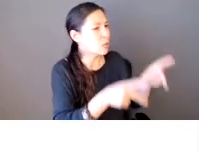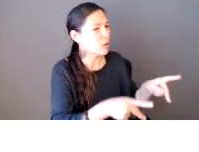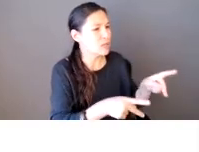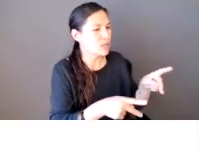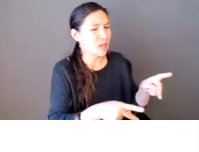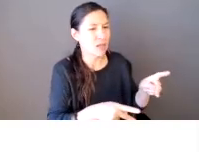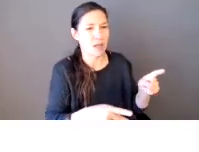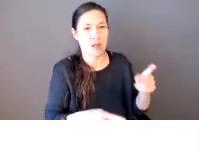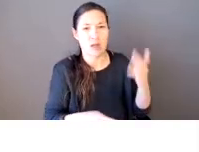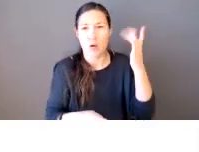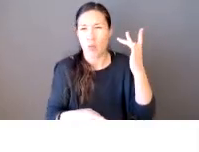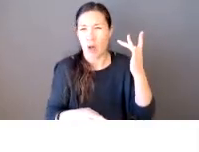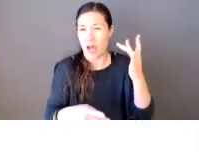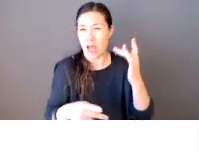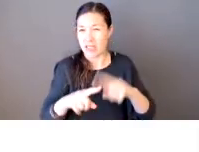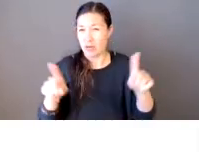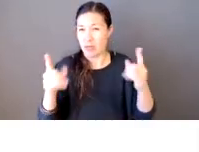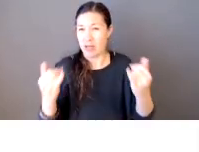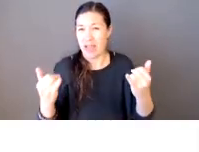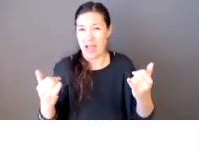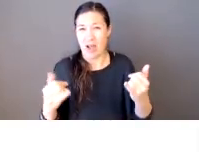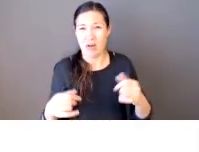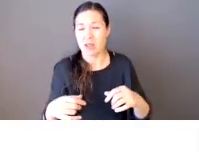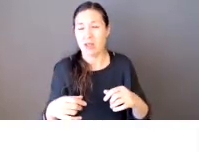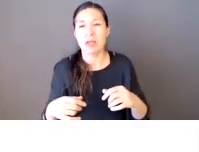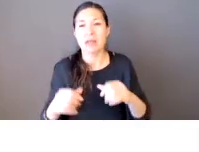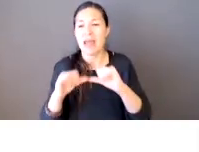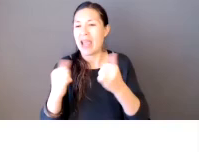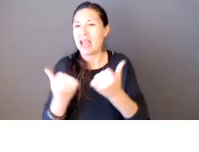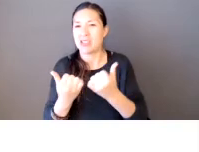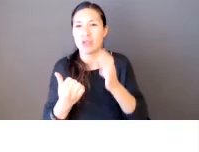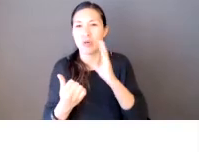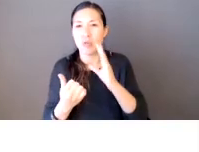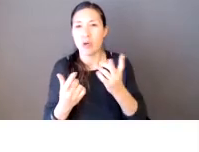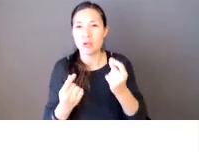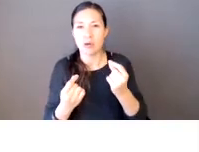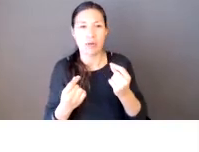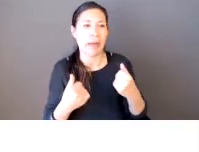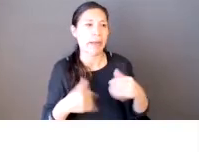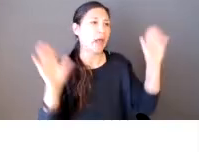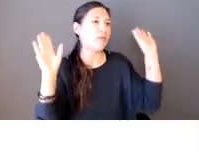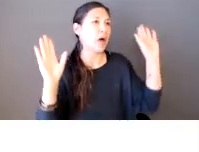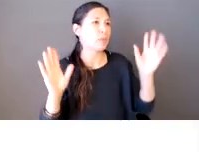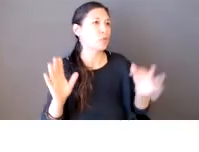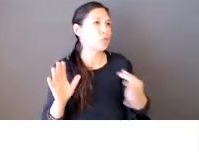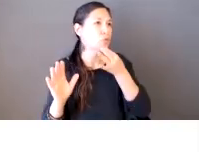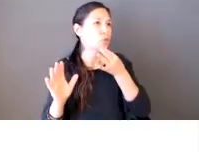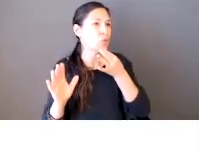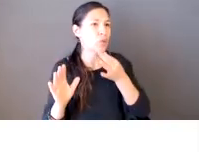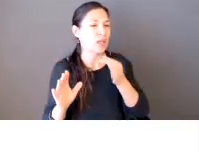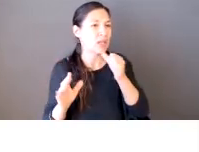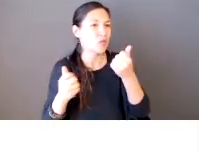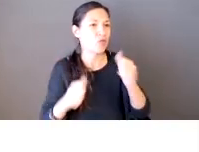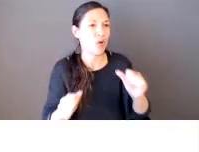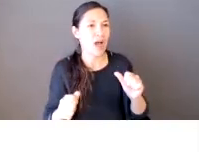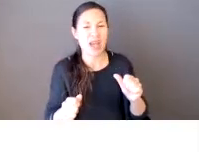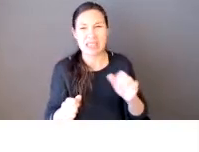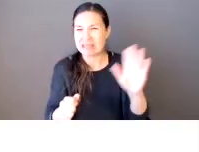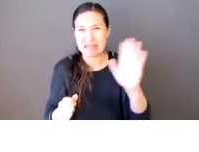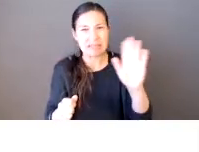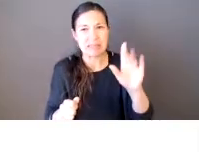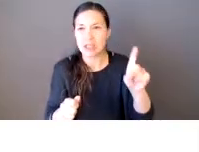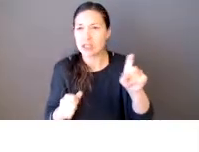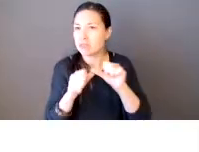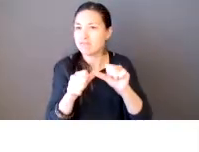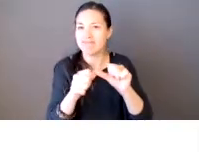many agencies and workers walking away from situations they shouldn't without trying, to put it simply. So, we wanted to make sure that we